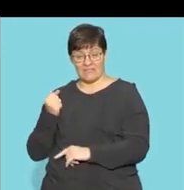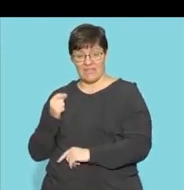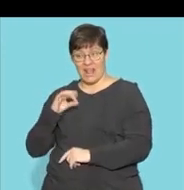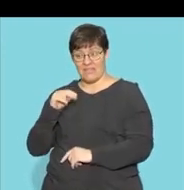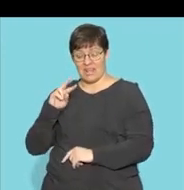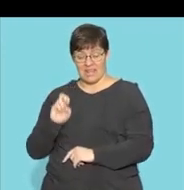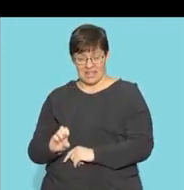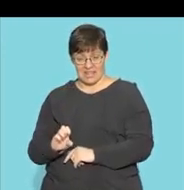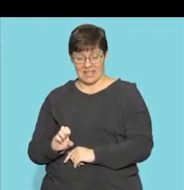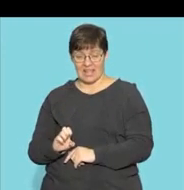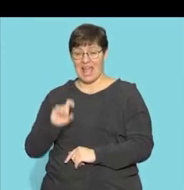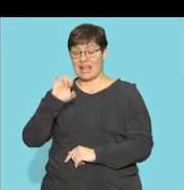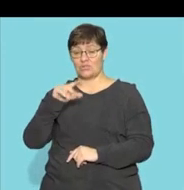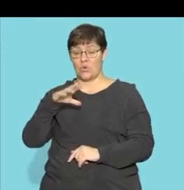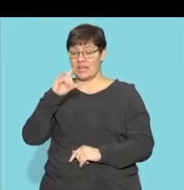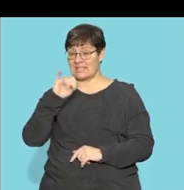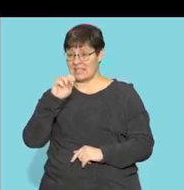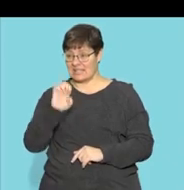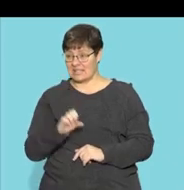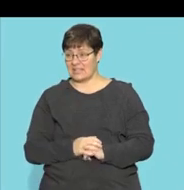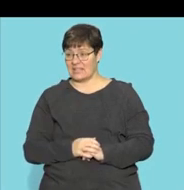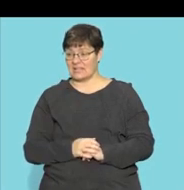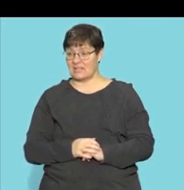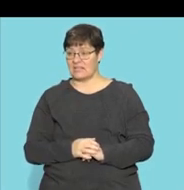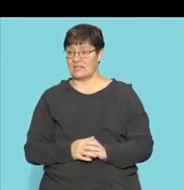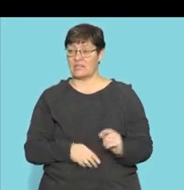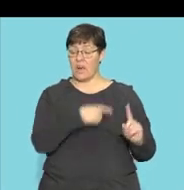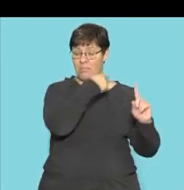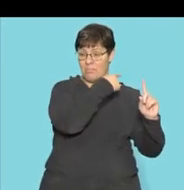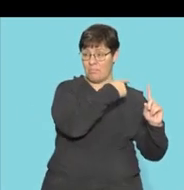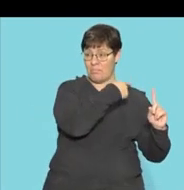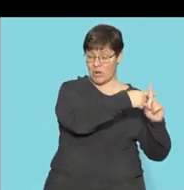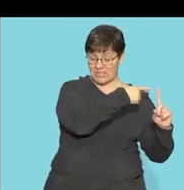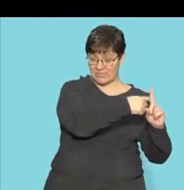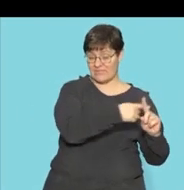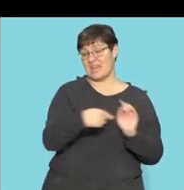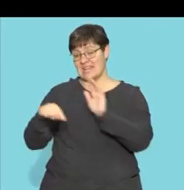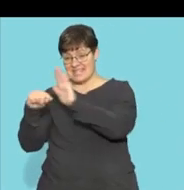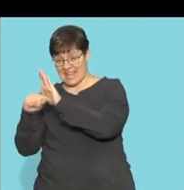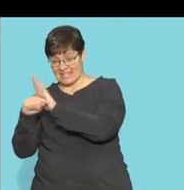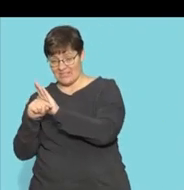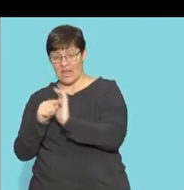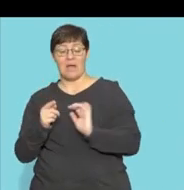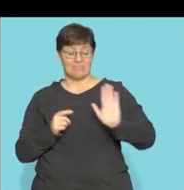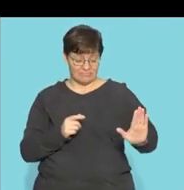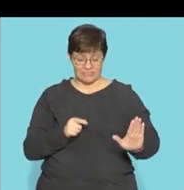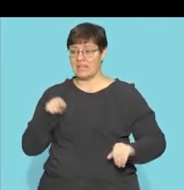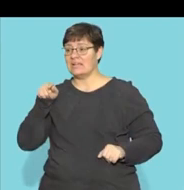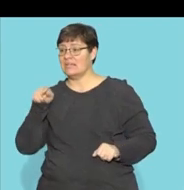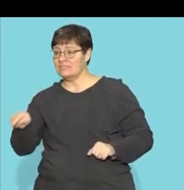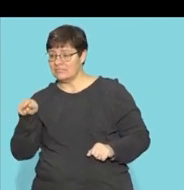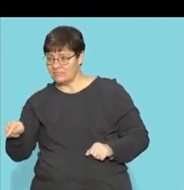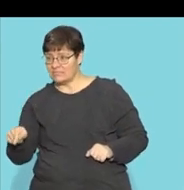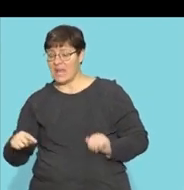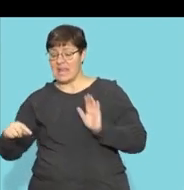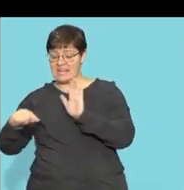the galvanic cell and the electrolytic cell. This one being positive, this one being negative. And in